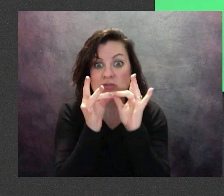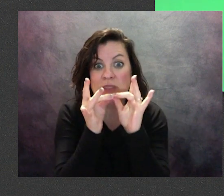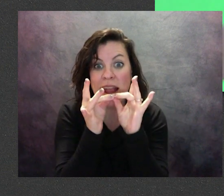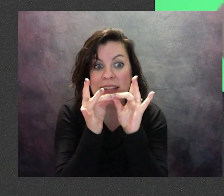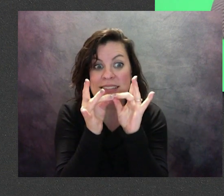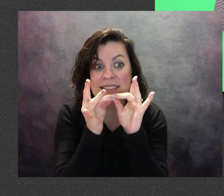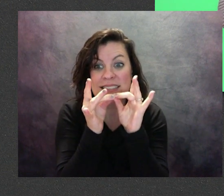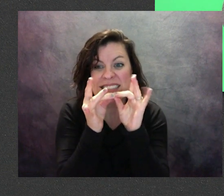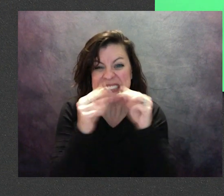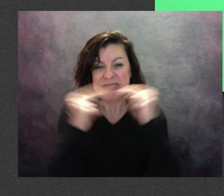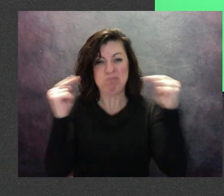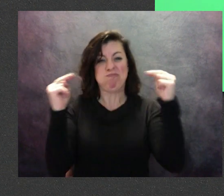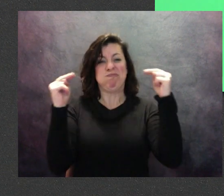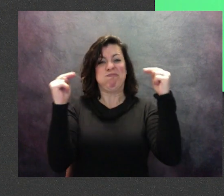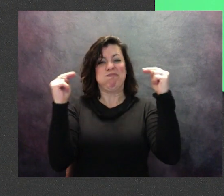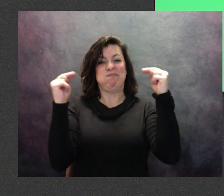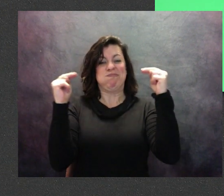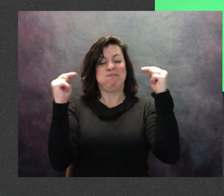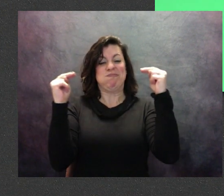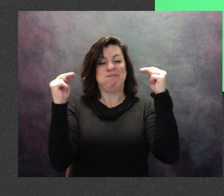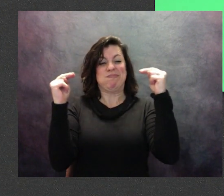attract, repel,